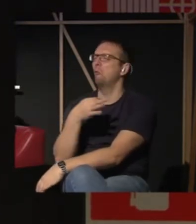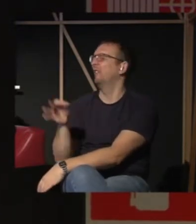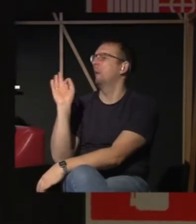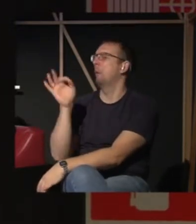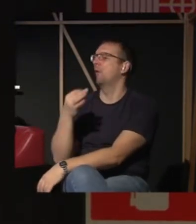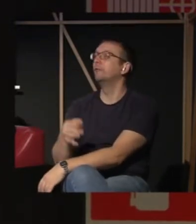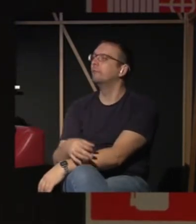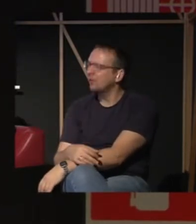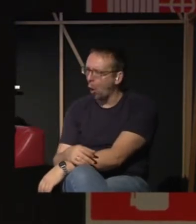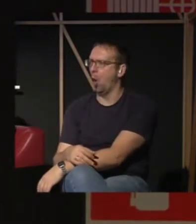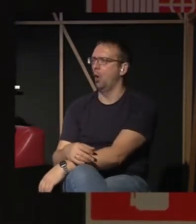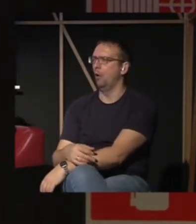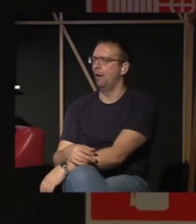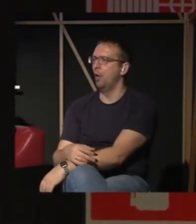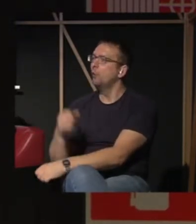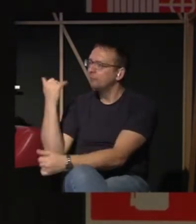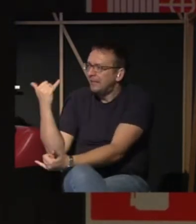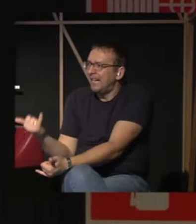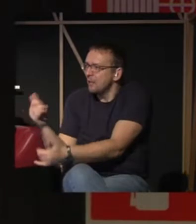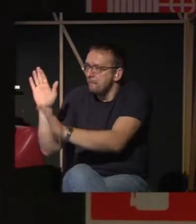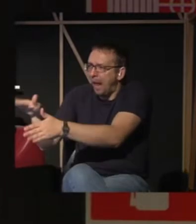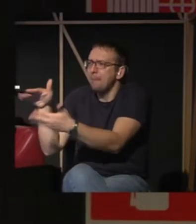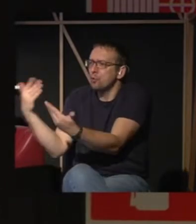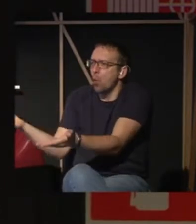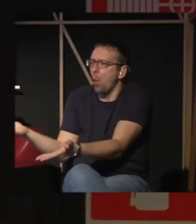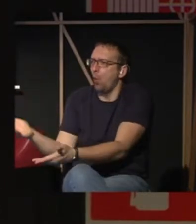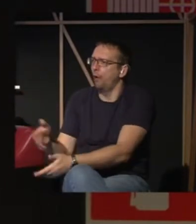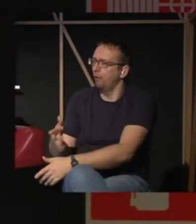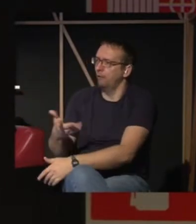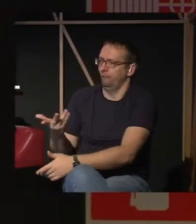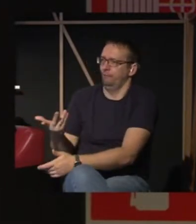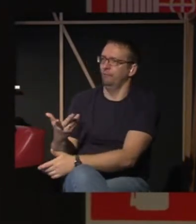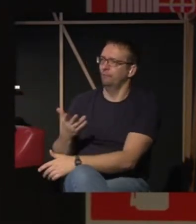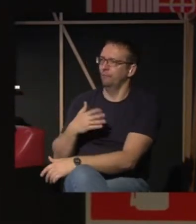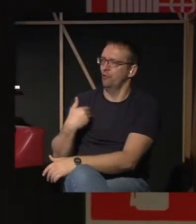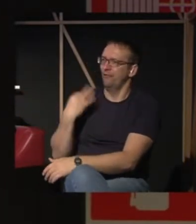of volunteers. The one in the middle with the red cap is